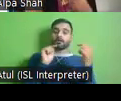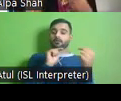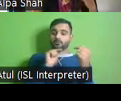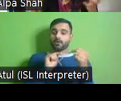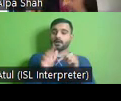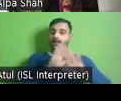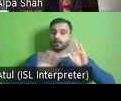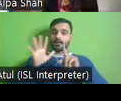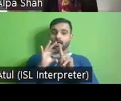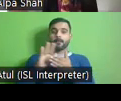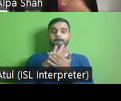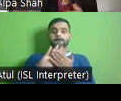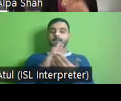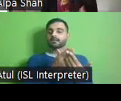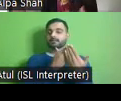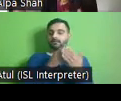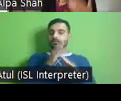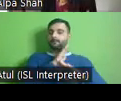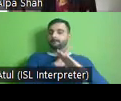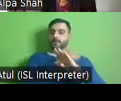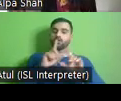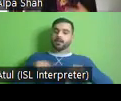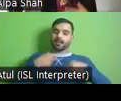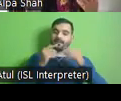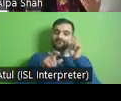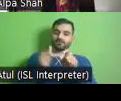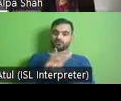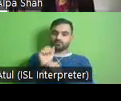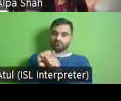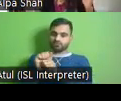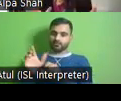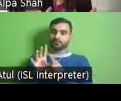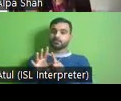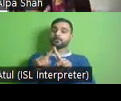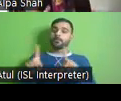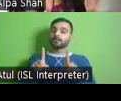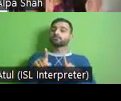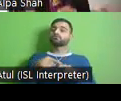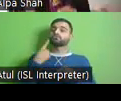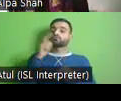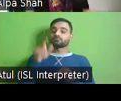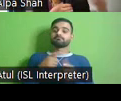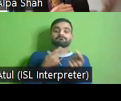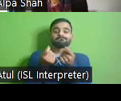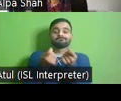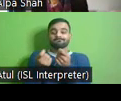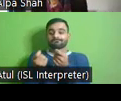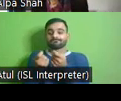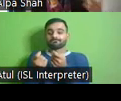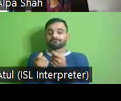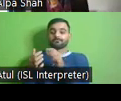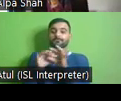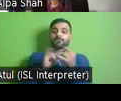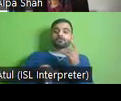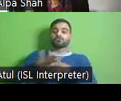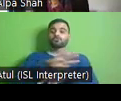activists, which is for basic security of the protection of their livelihoods, but also because their control over the means of their